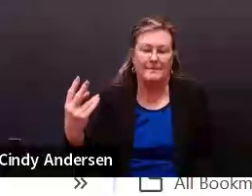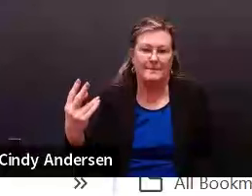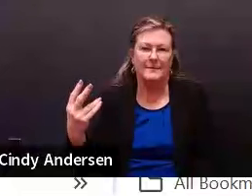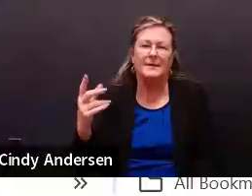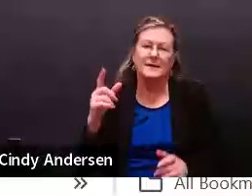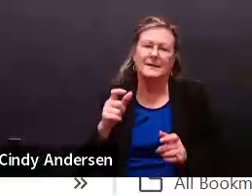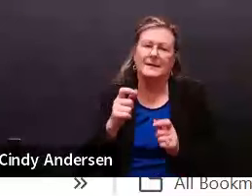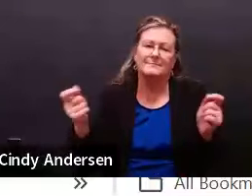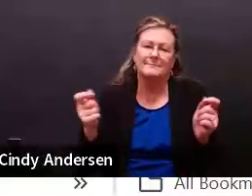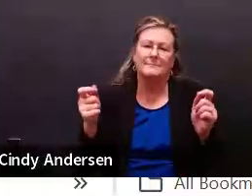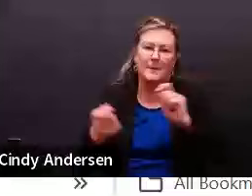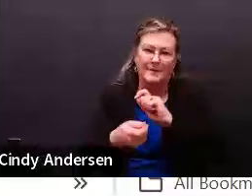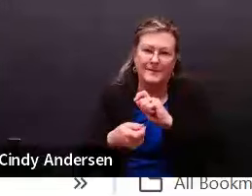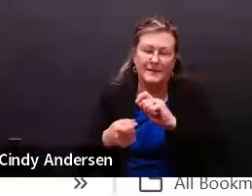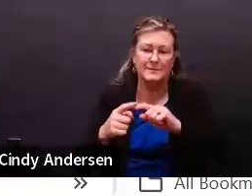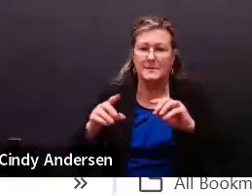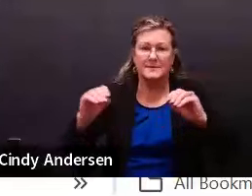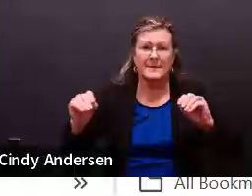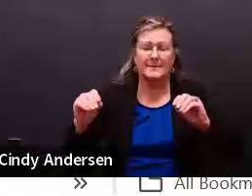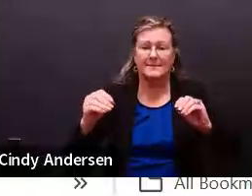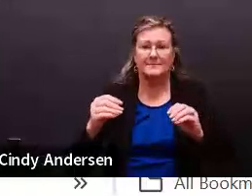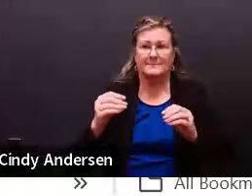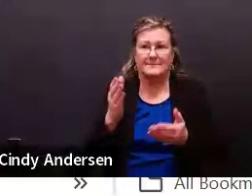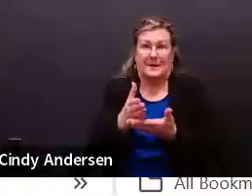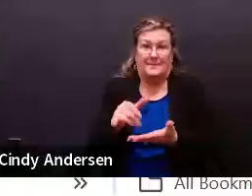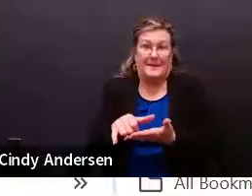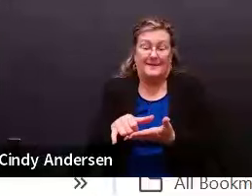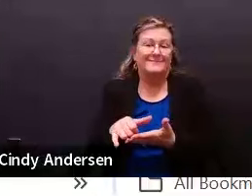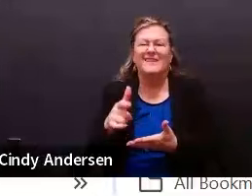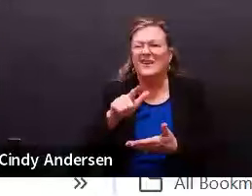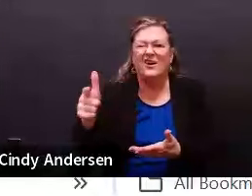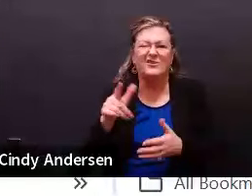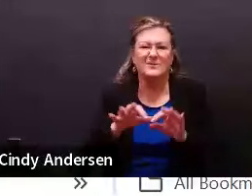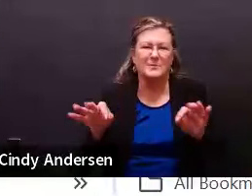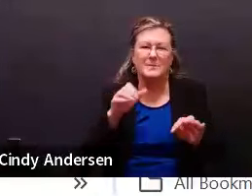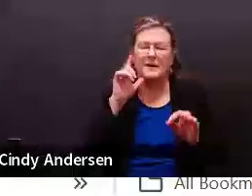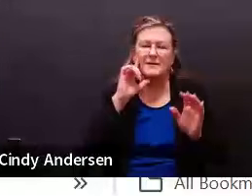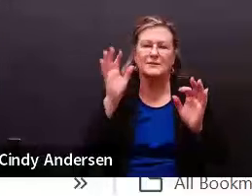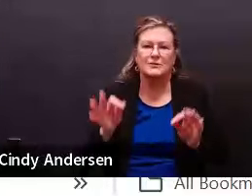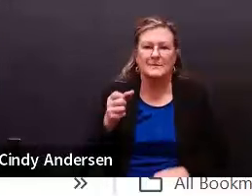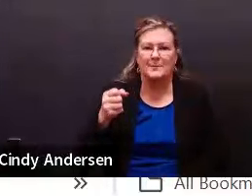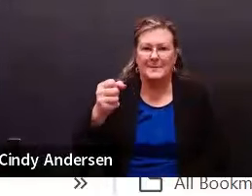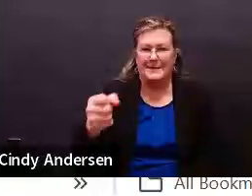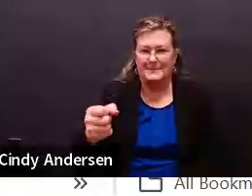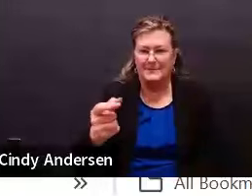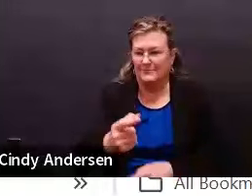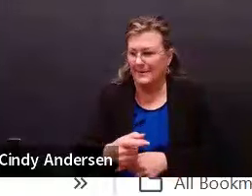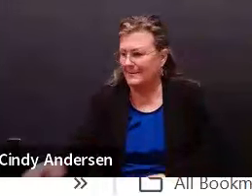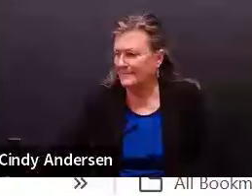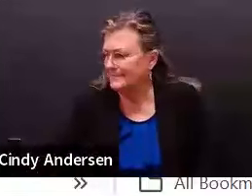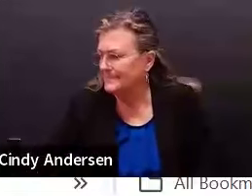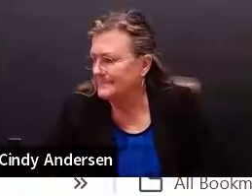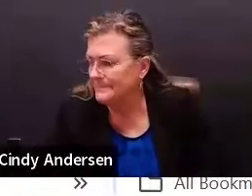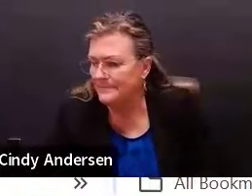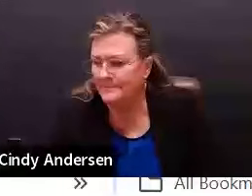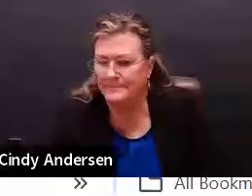significant modifications, but there's nothing that says this. So in other words, the alternate diploma is not determining a student's placement right? They can